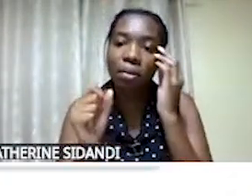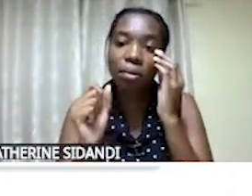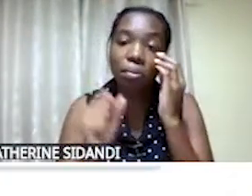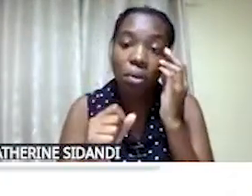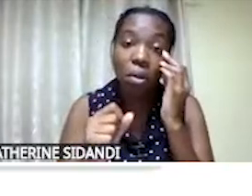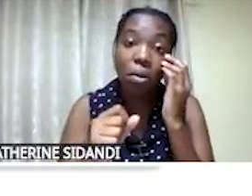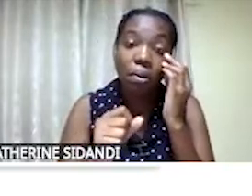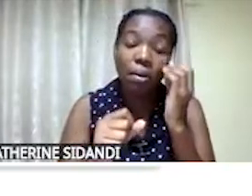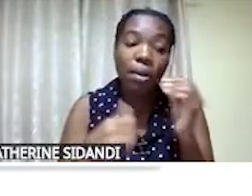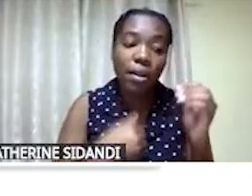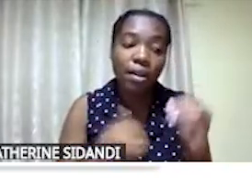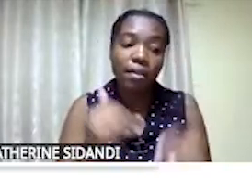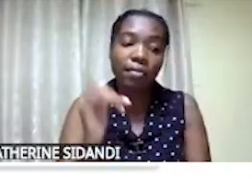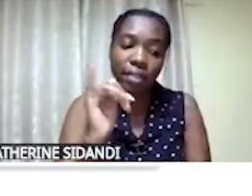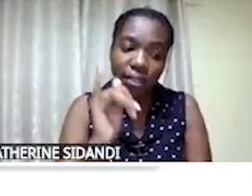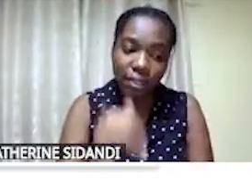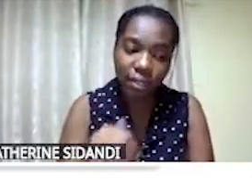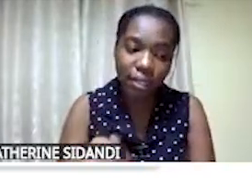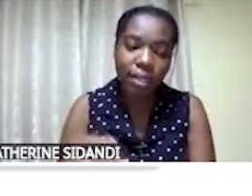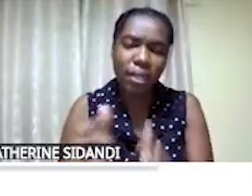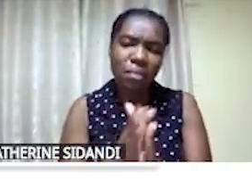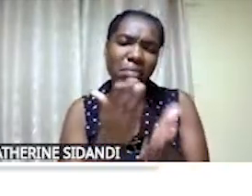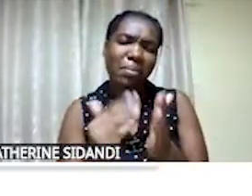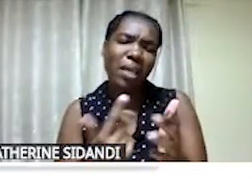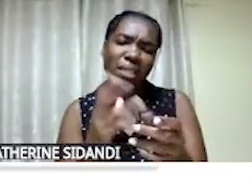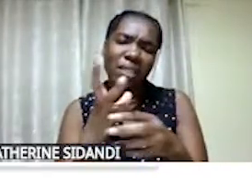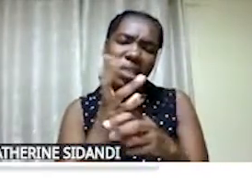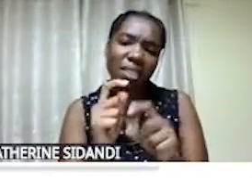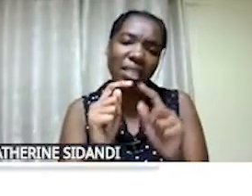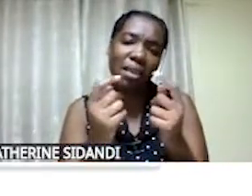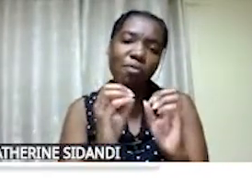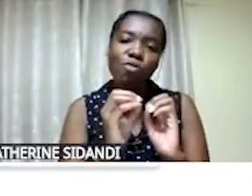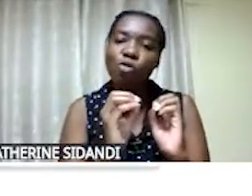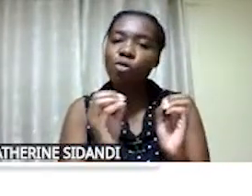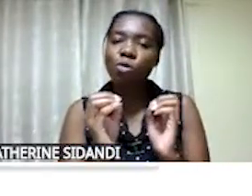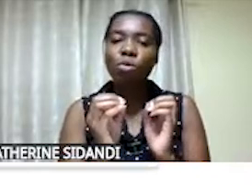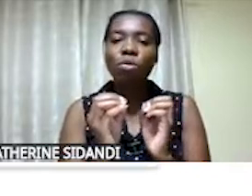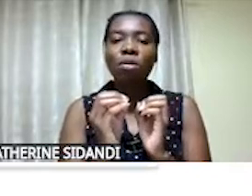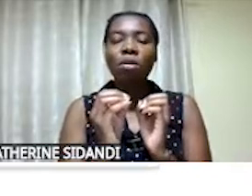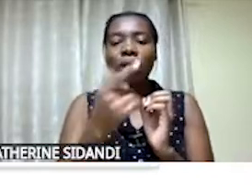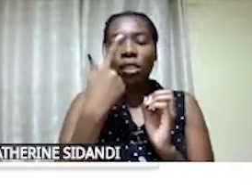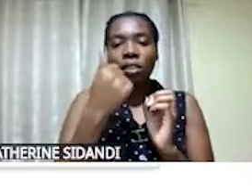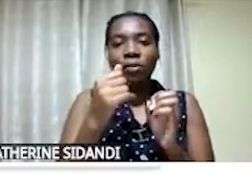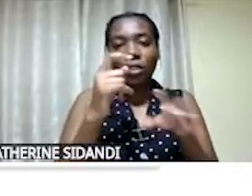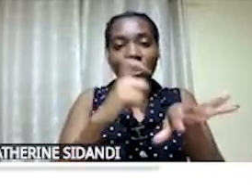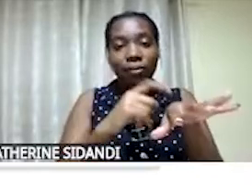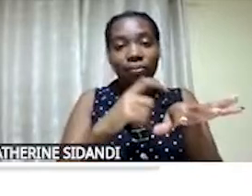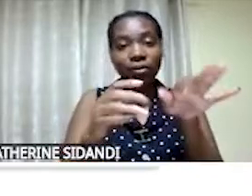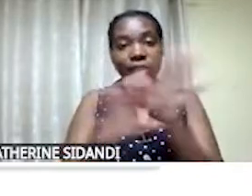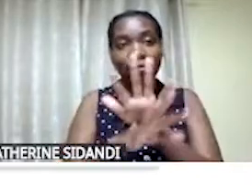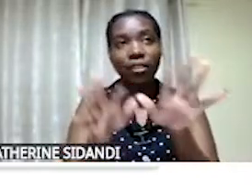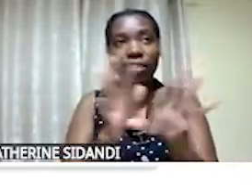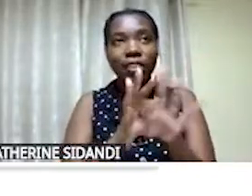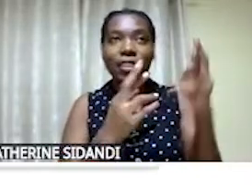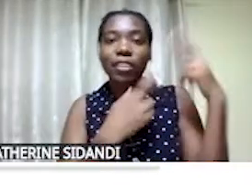involved? Is it that we are not trusting our teams? Yeah, because if everything rests on you, all decisions rest on